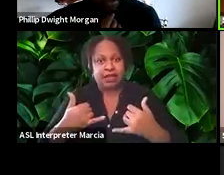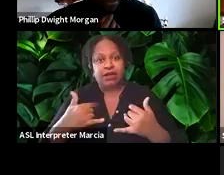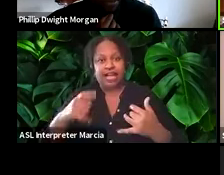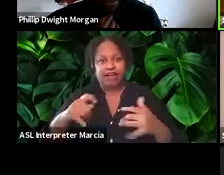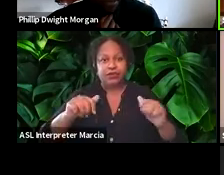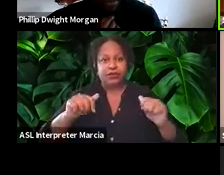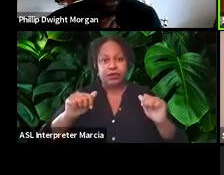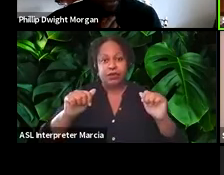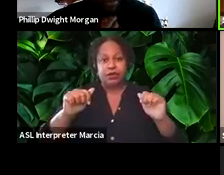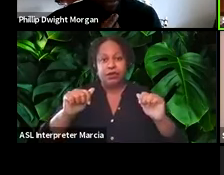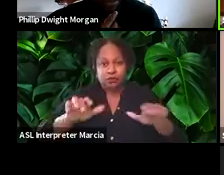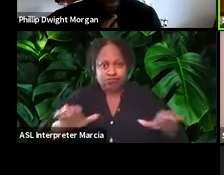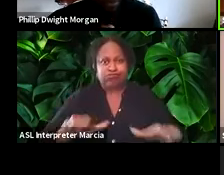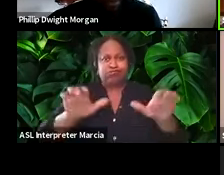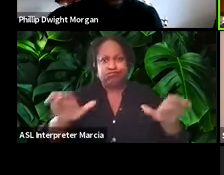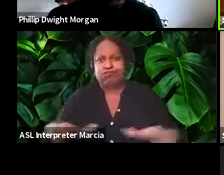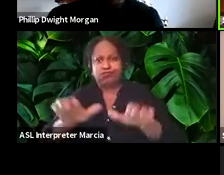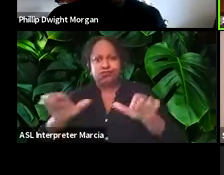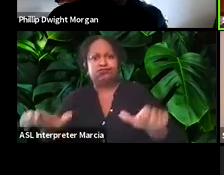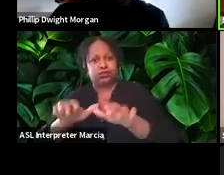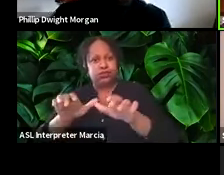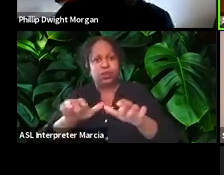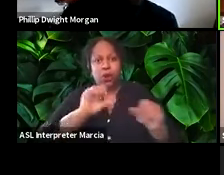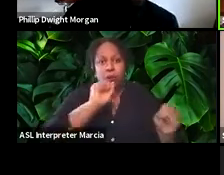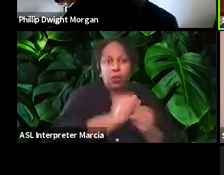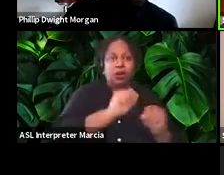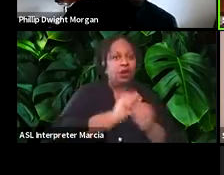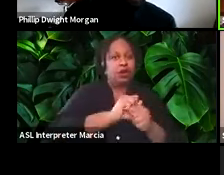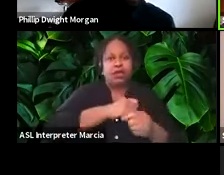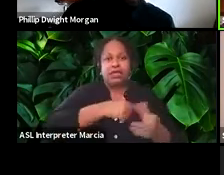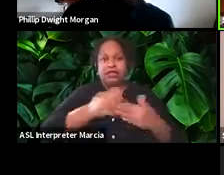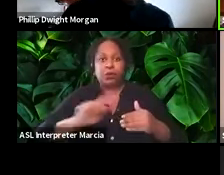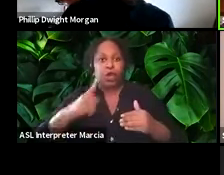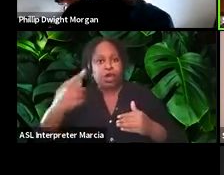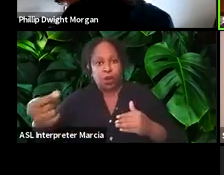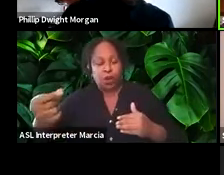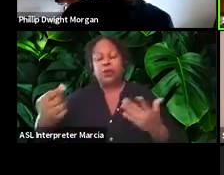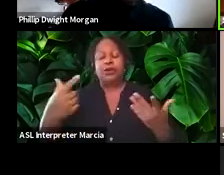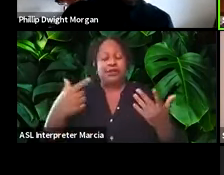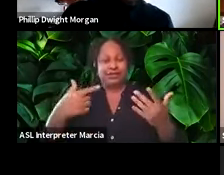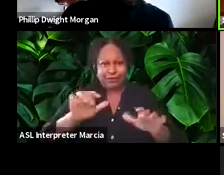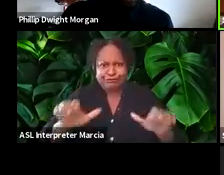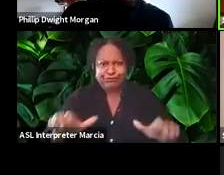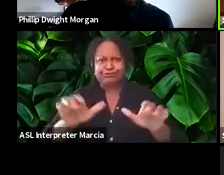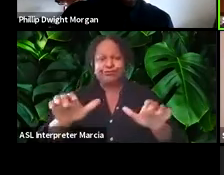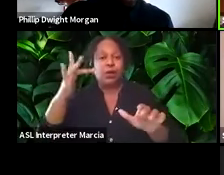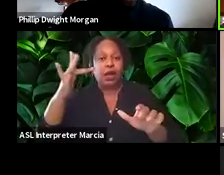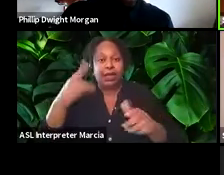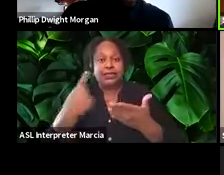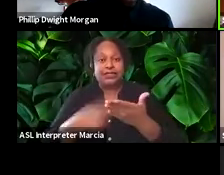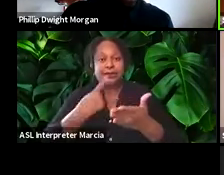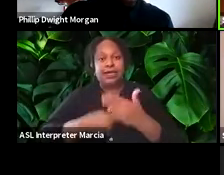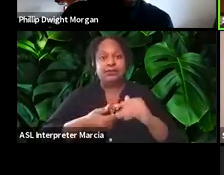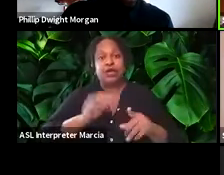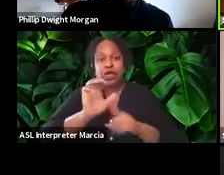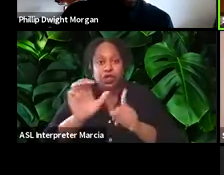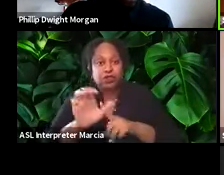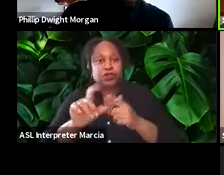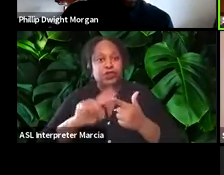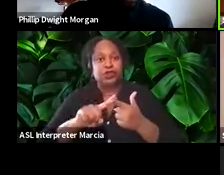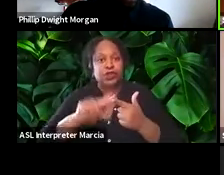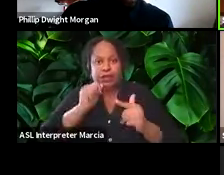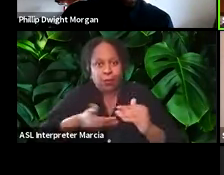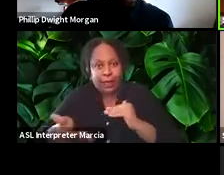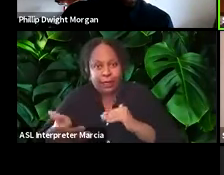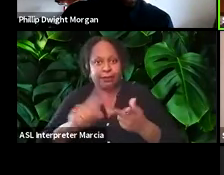they are, in work and everywhere, due to unwelcoming organizational cultures and dominant white narrative? I